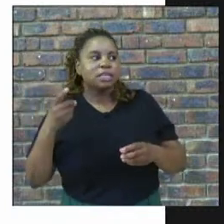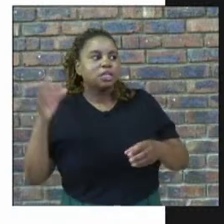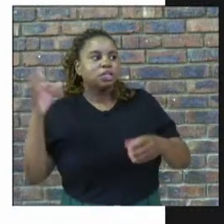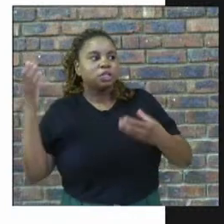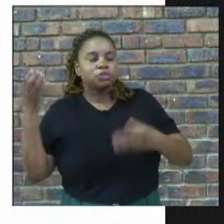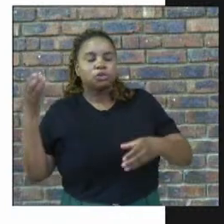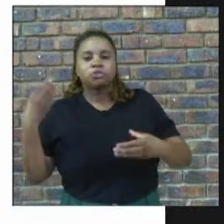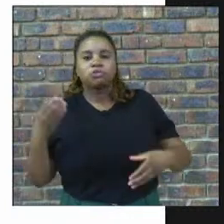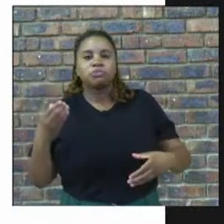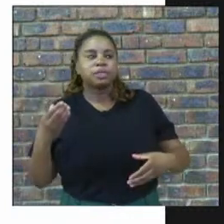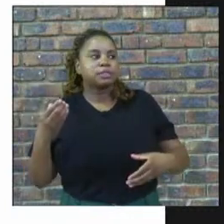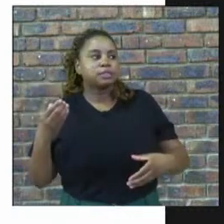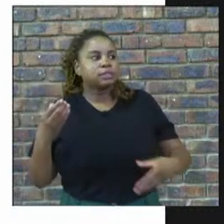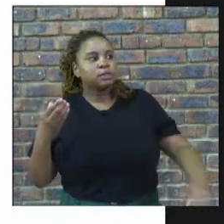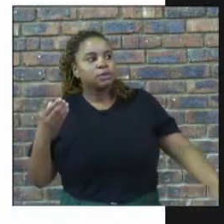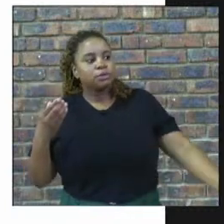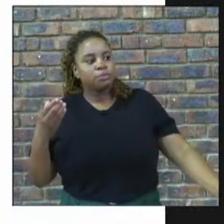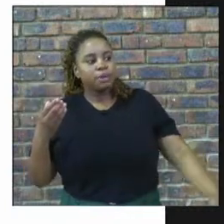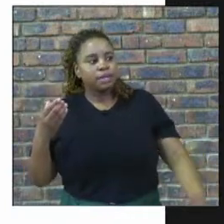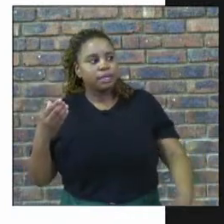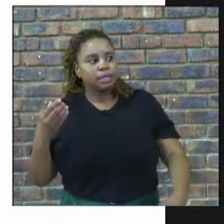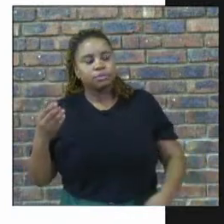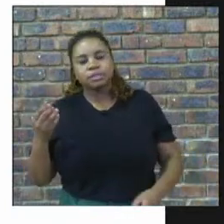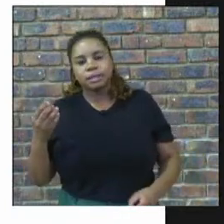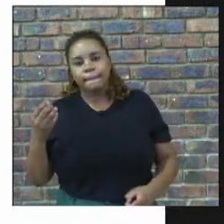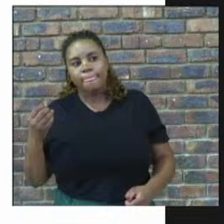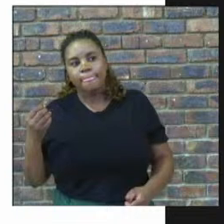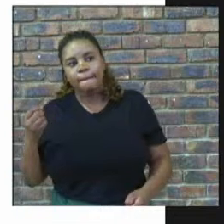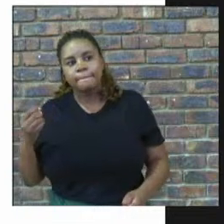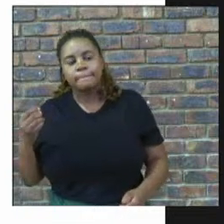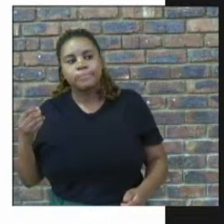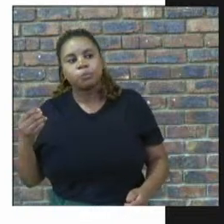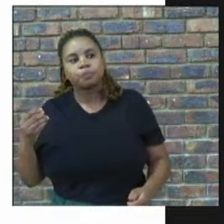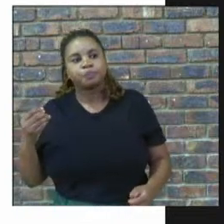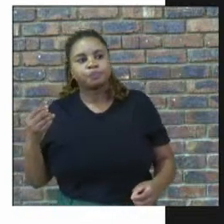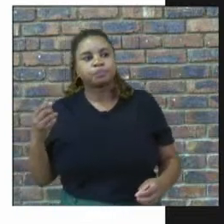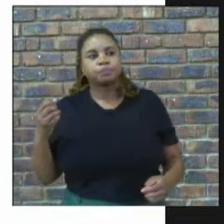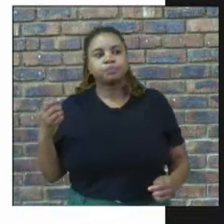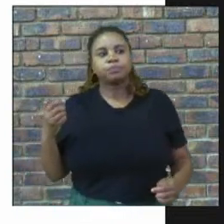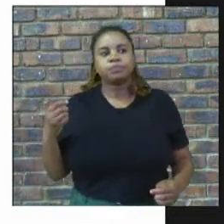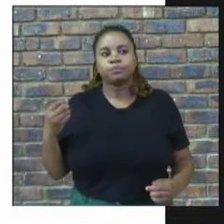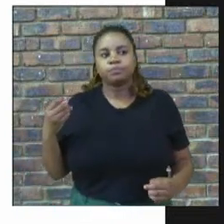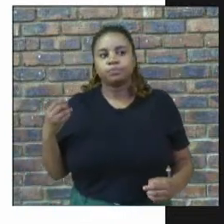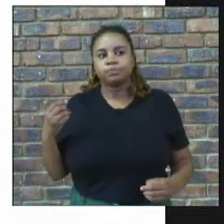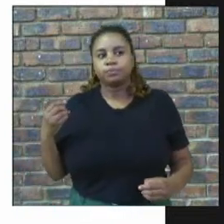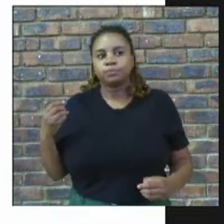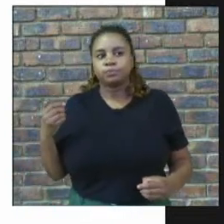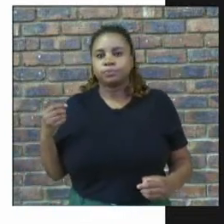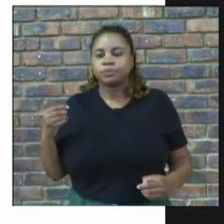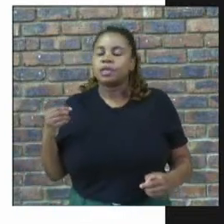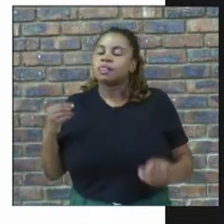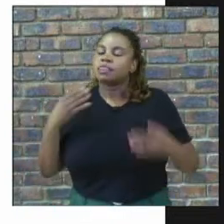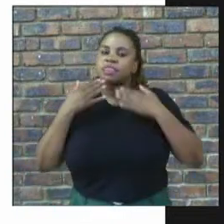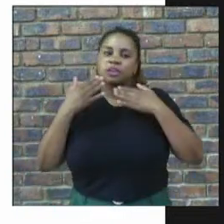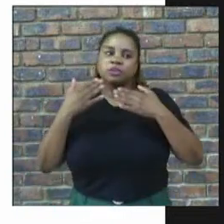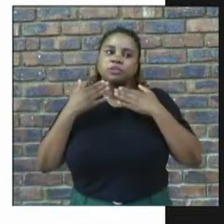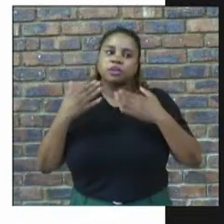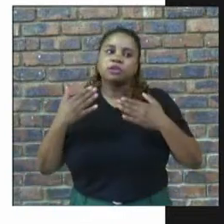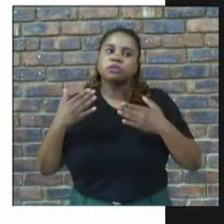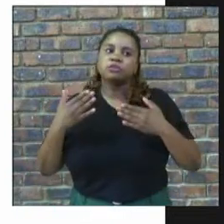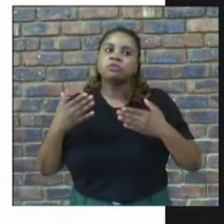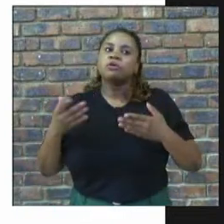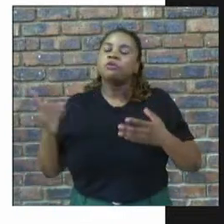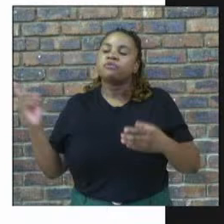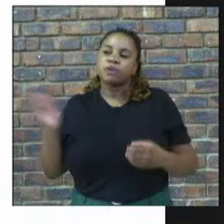re fileng tsona hore ha re le bitsa le tlile re leboga go menagane. My officials, thank you very much for